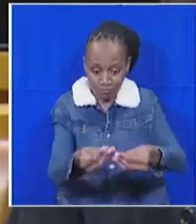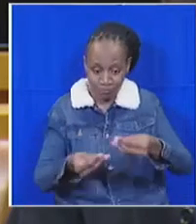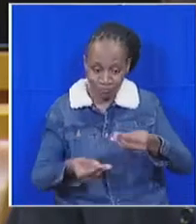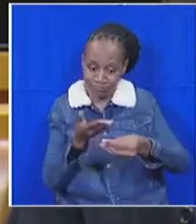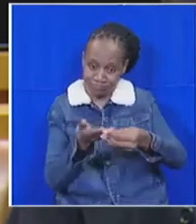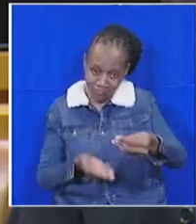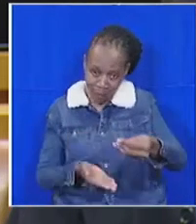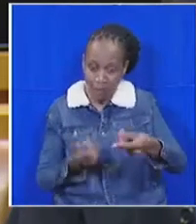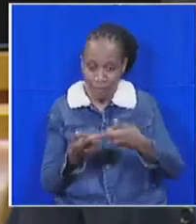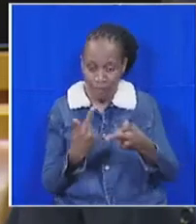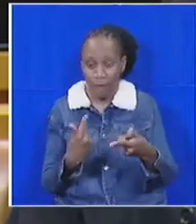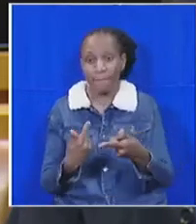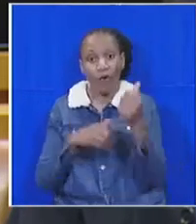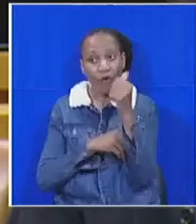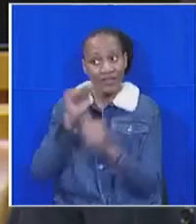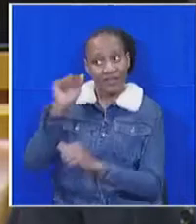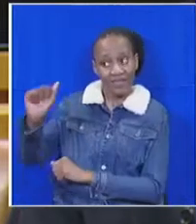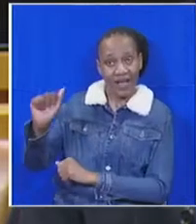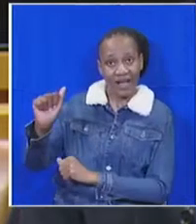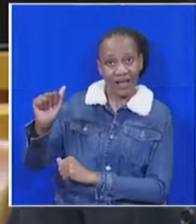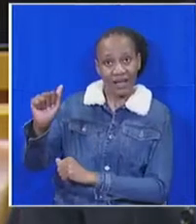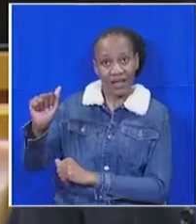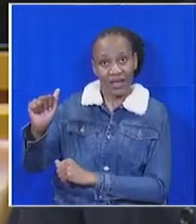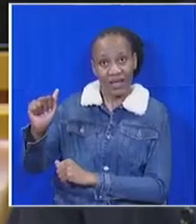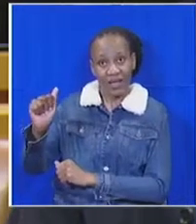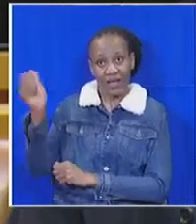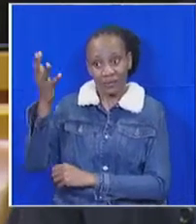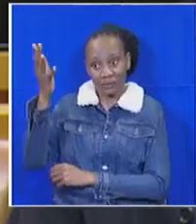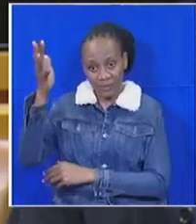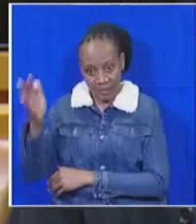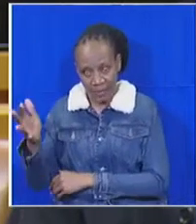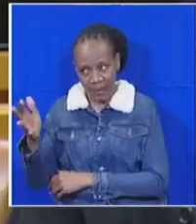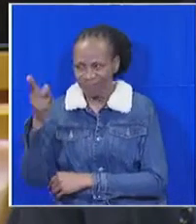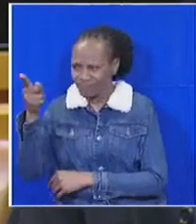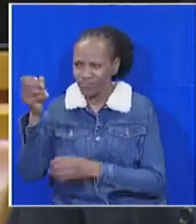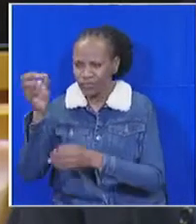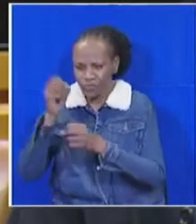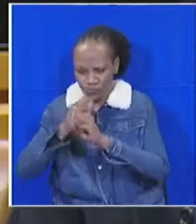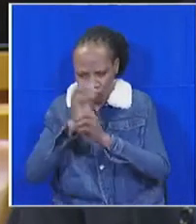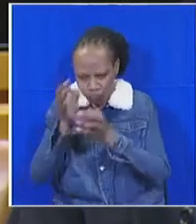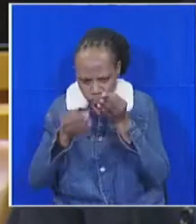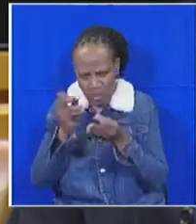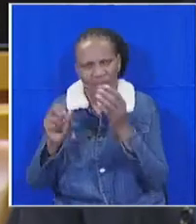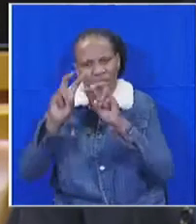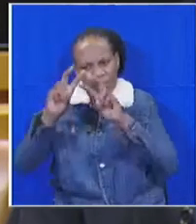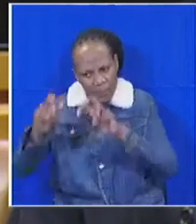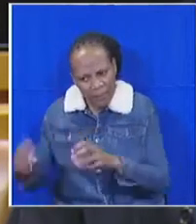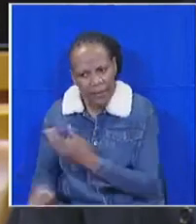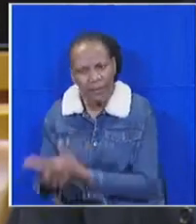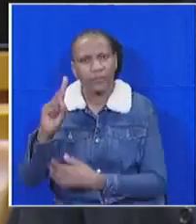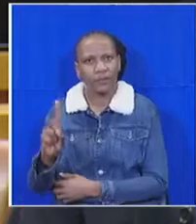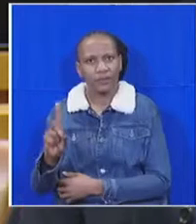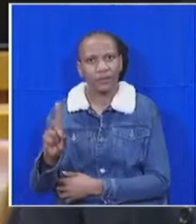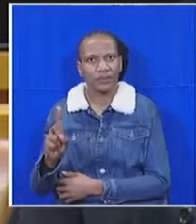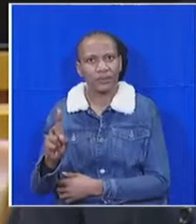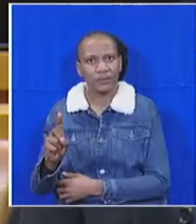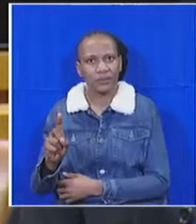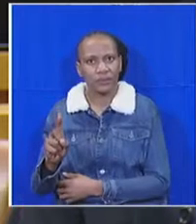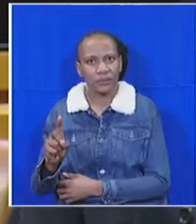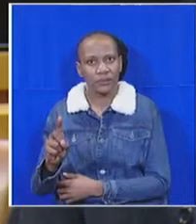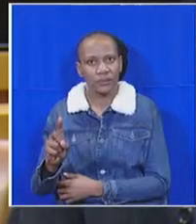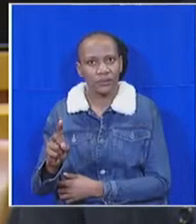from the Office of the Speaker on the investigation, that we cannot prejudge